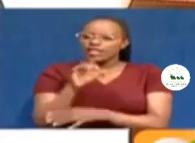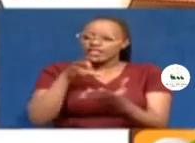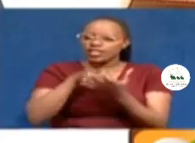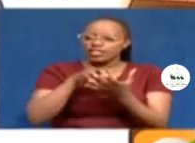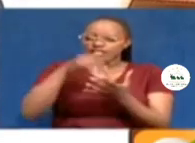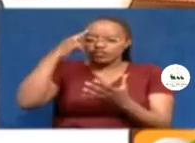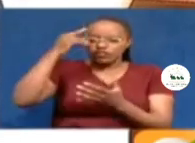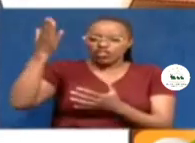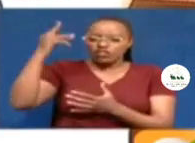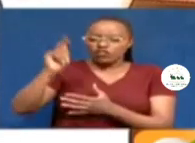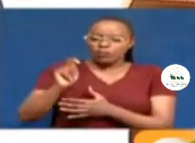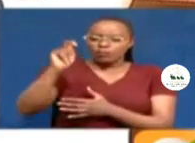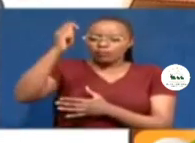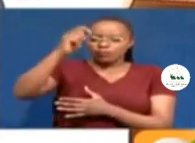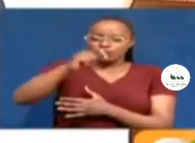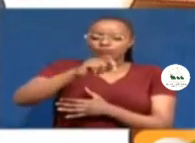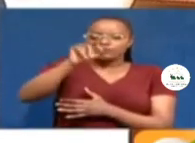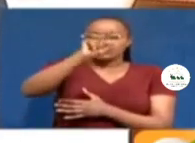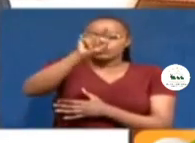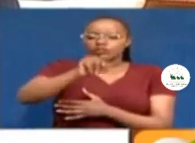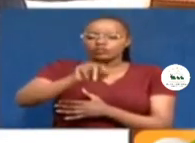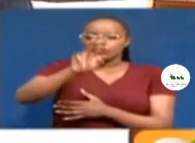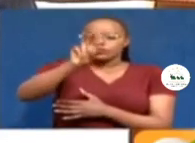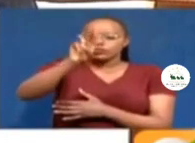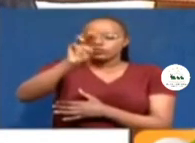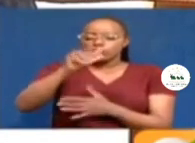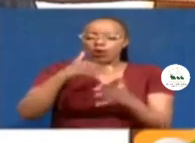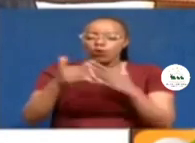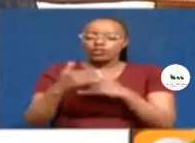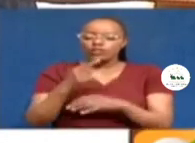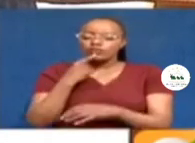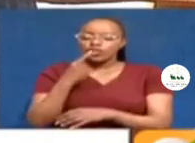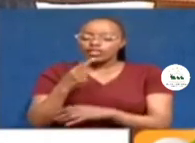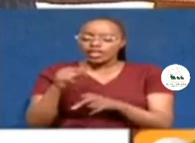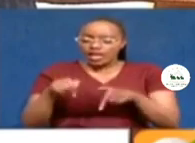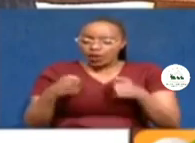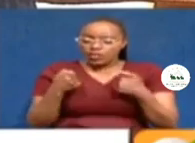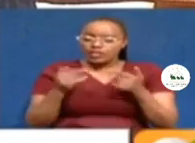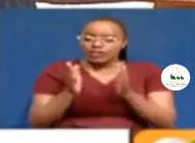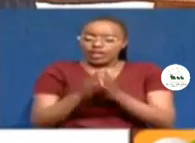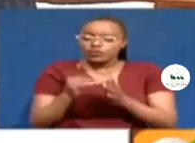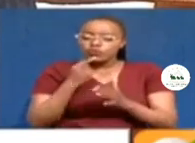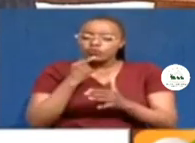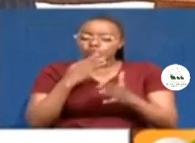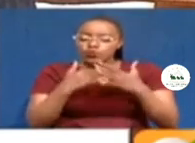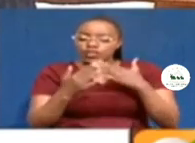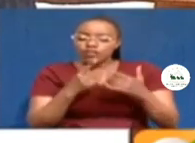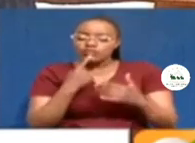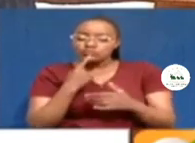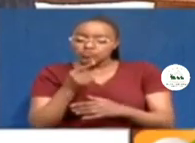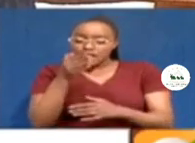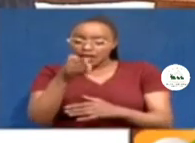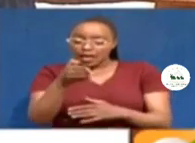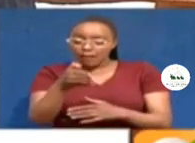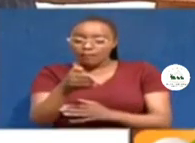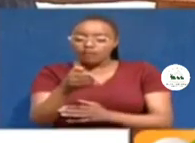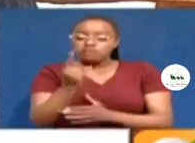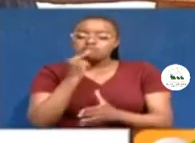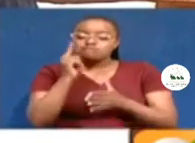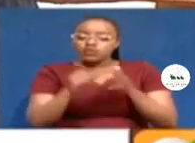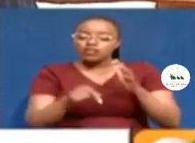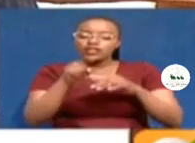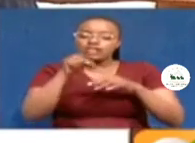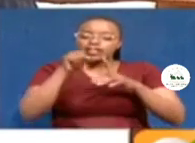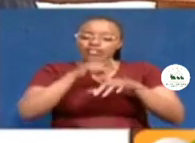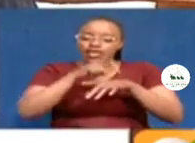of former President Jacob Zuma. What we are telling ourselves and what we are being told in this country is that when